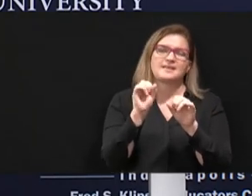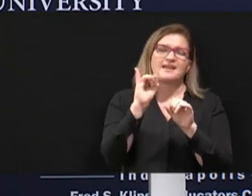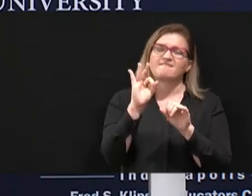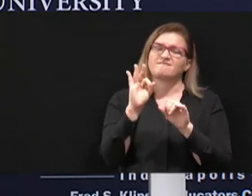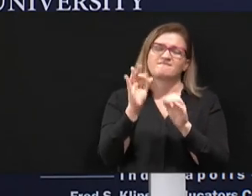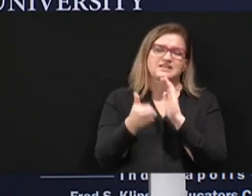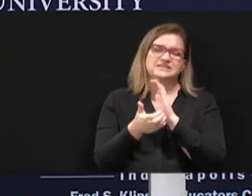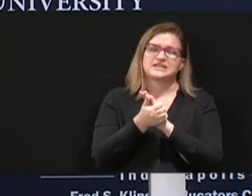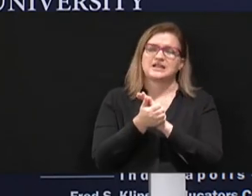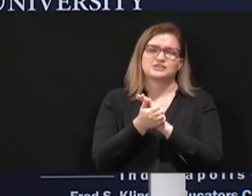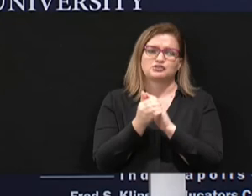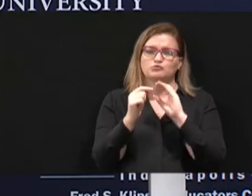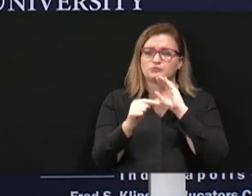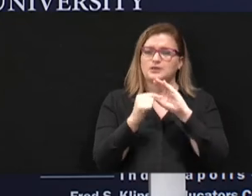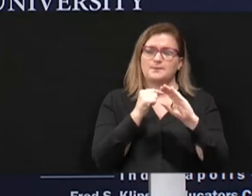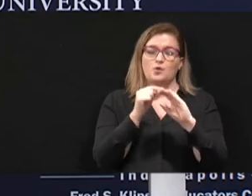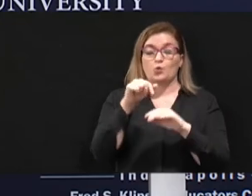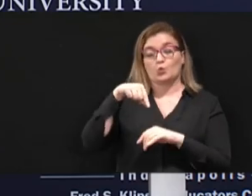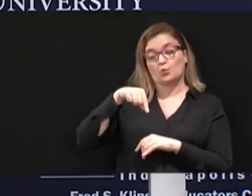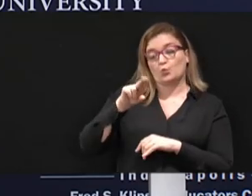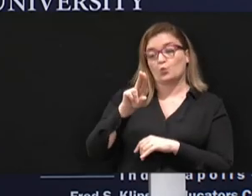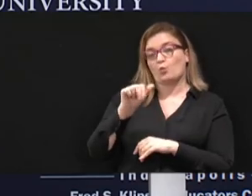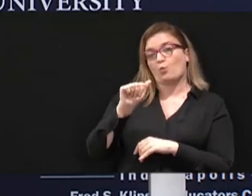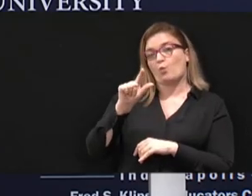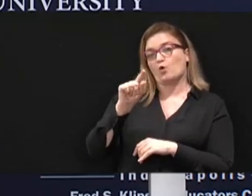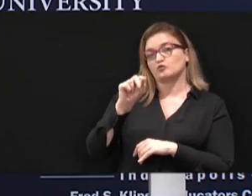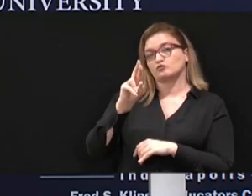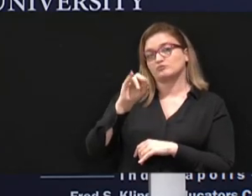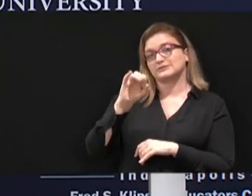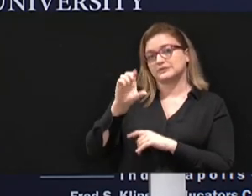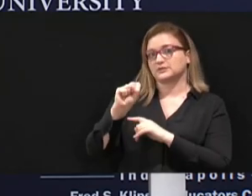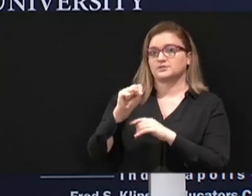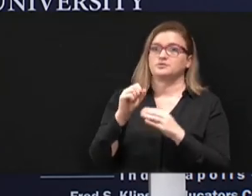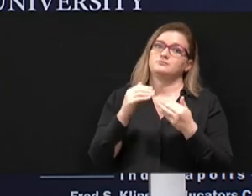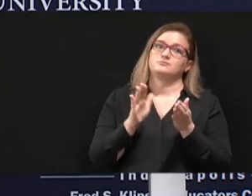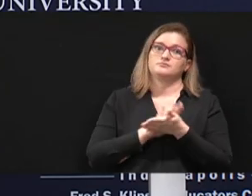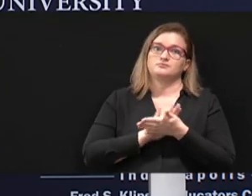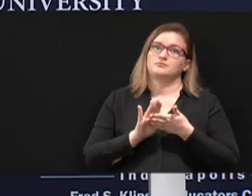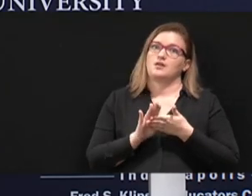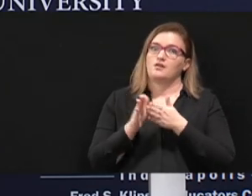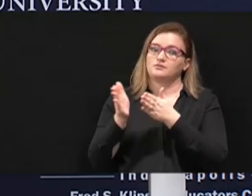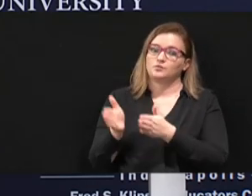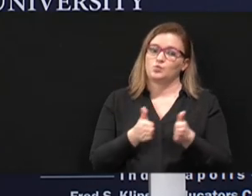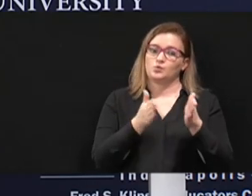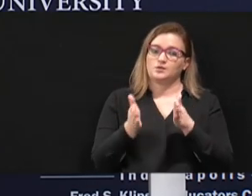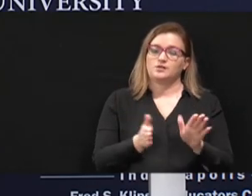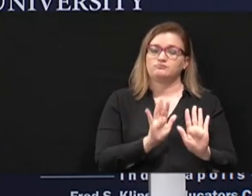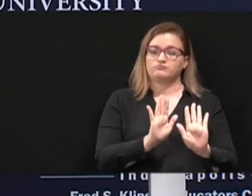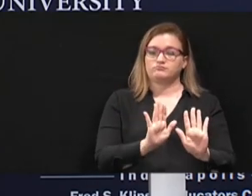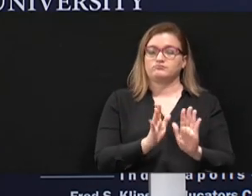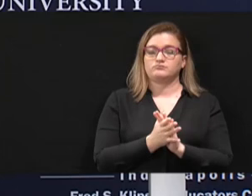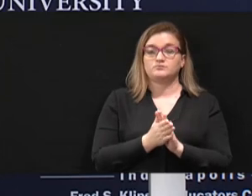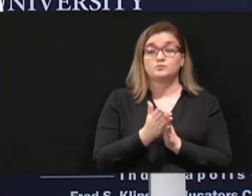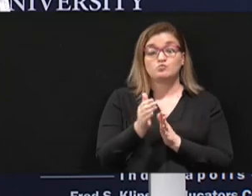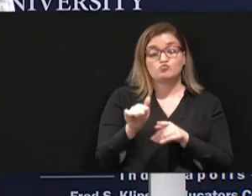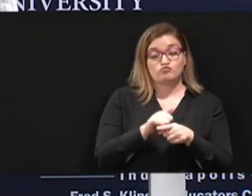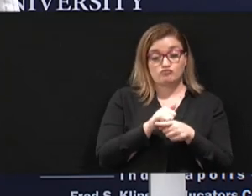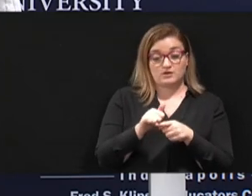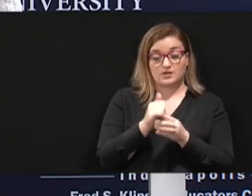us in Qualtrics. Qualtrics has it all organized nice. So the practice log and